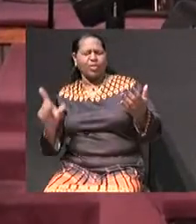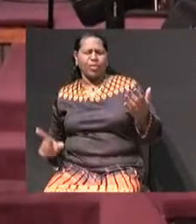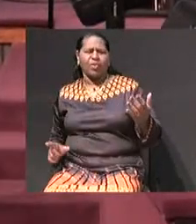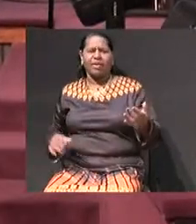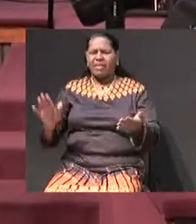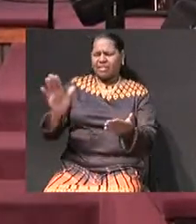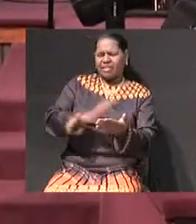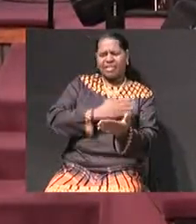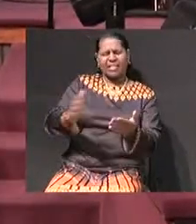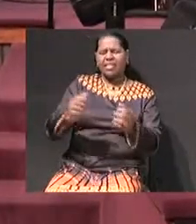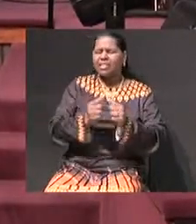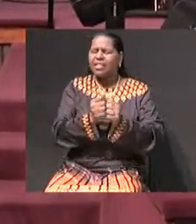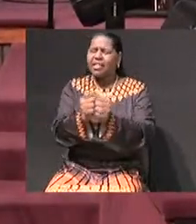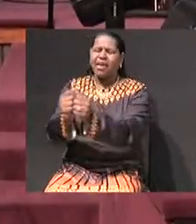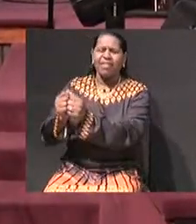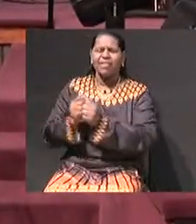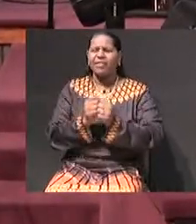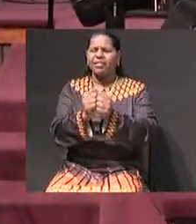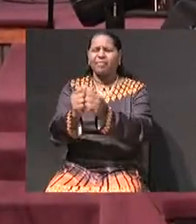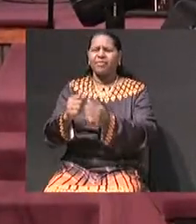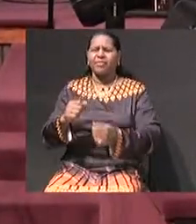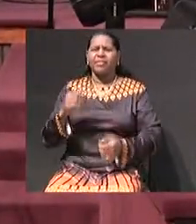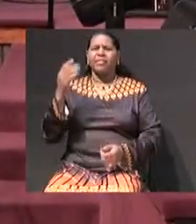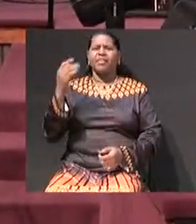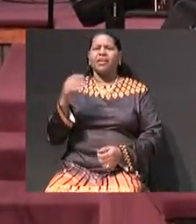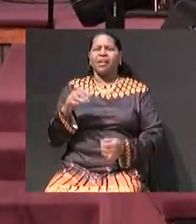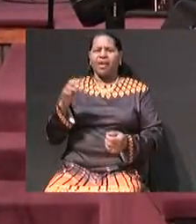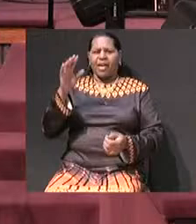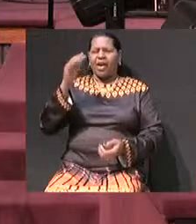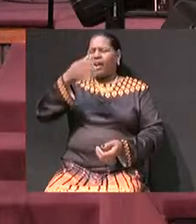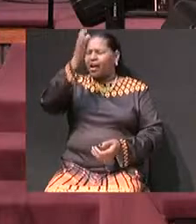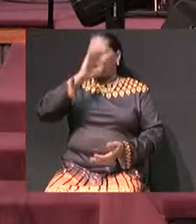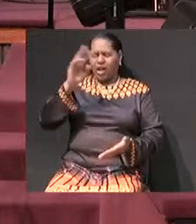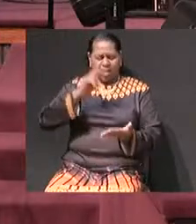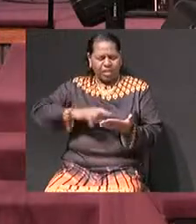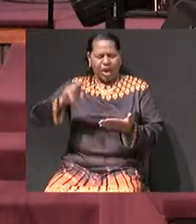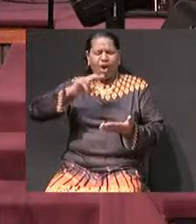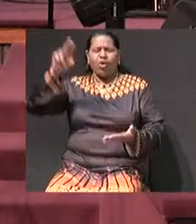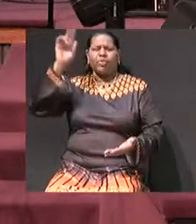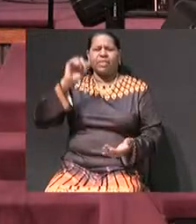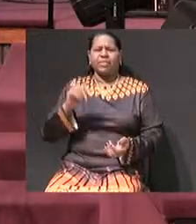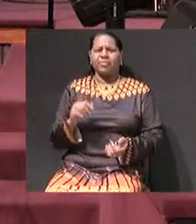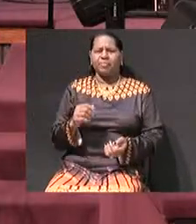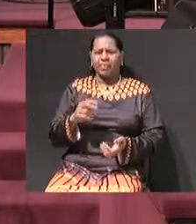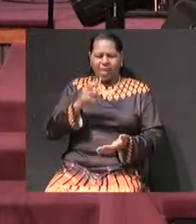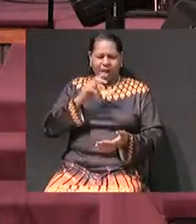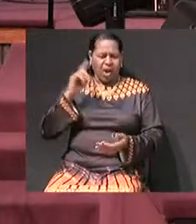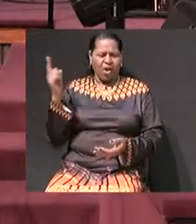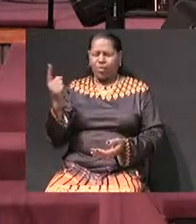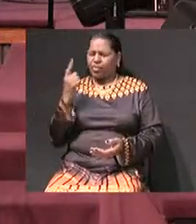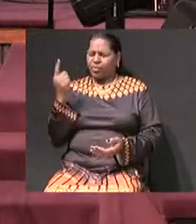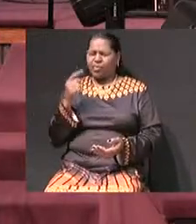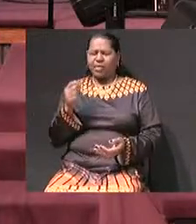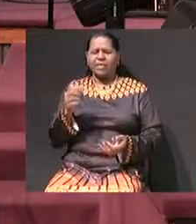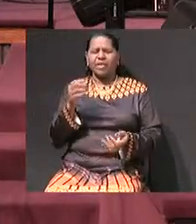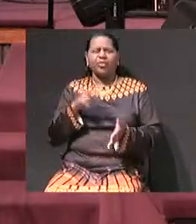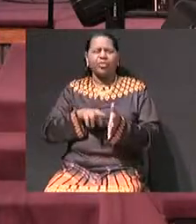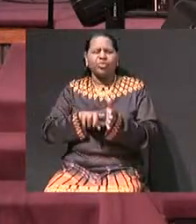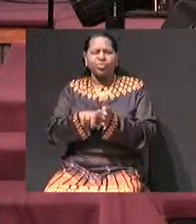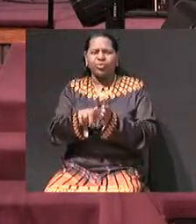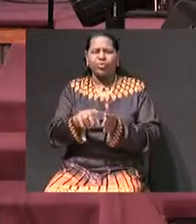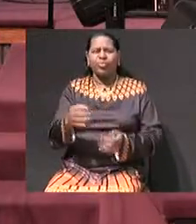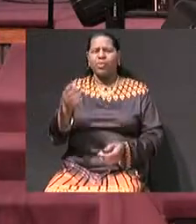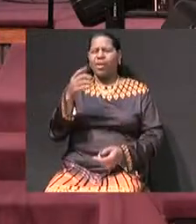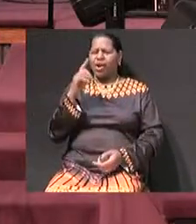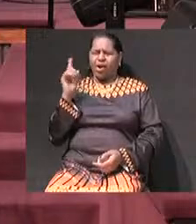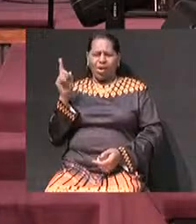it together. God, you're the only one that's holy, only one that's faithful, only one that's true. Y'all looking,